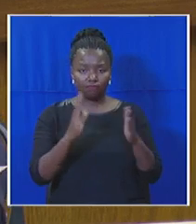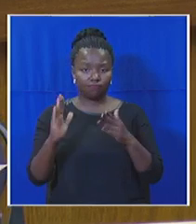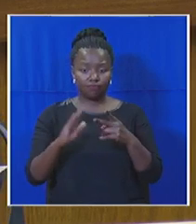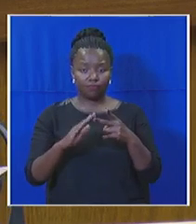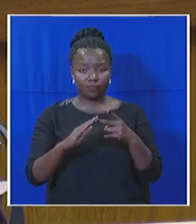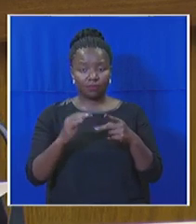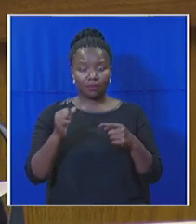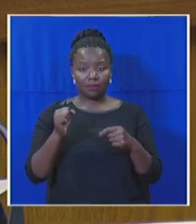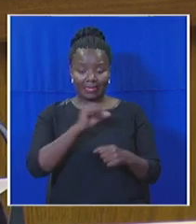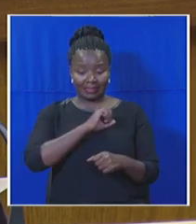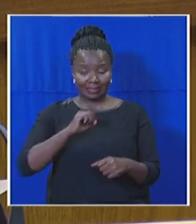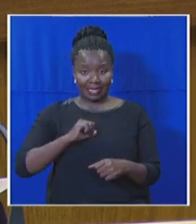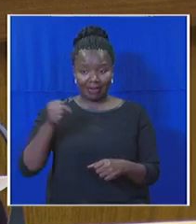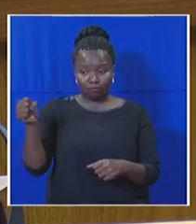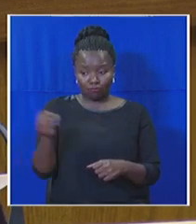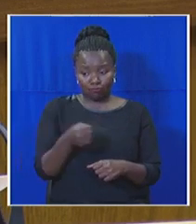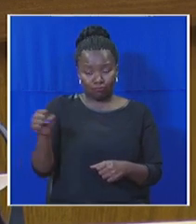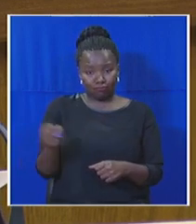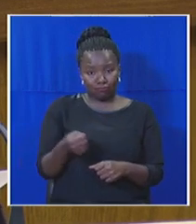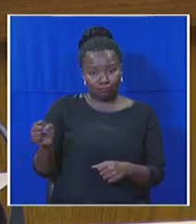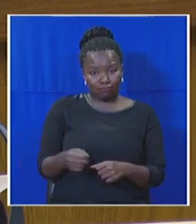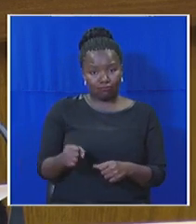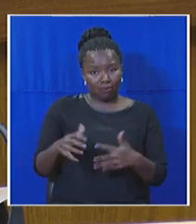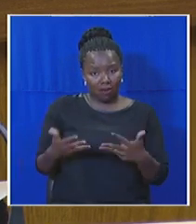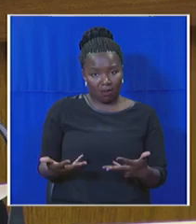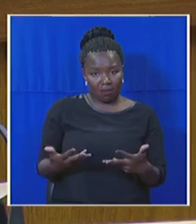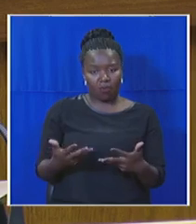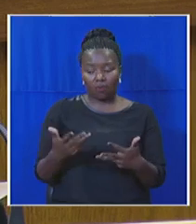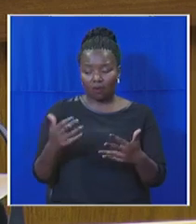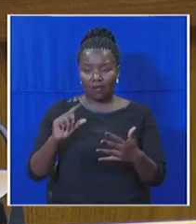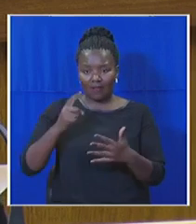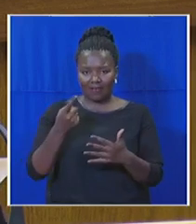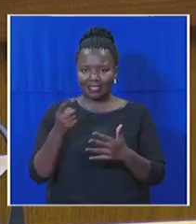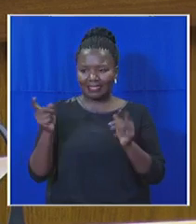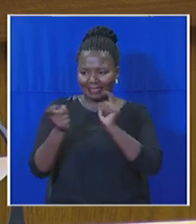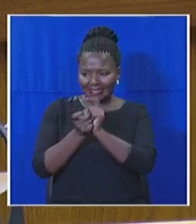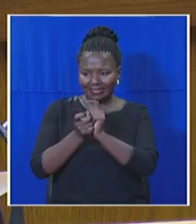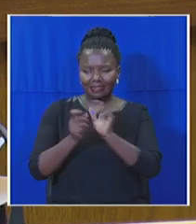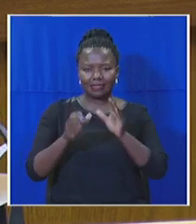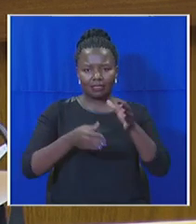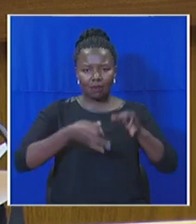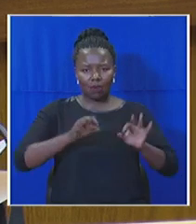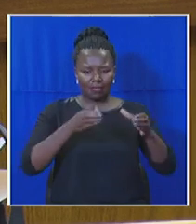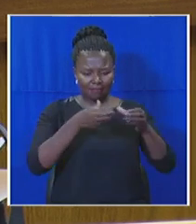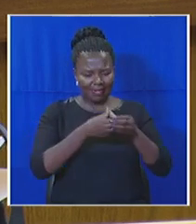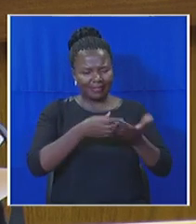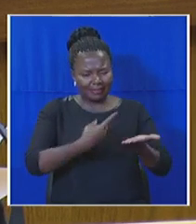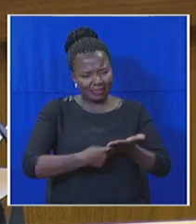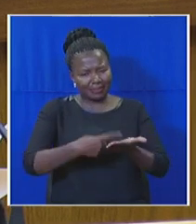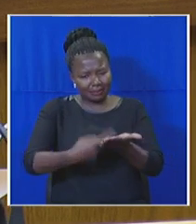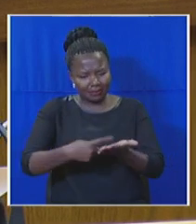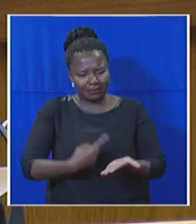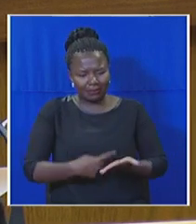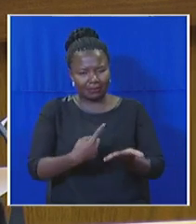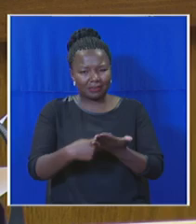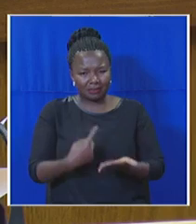process is subjected to extensive consultation with political parties before